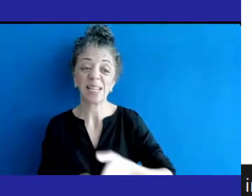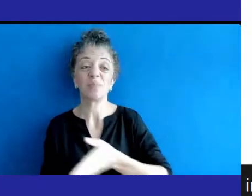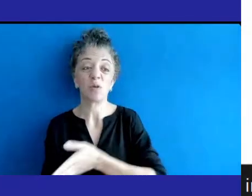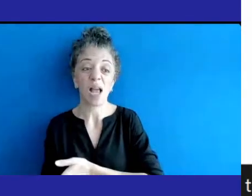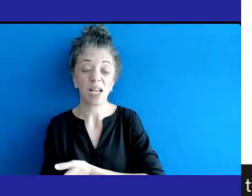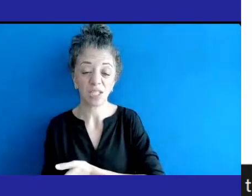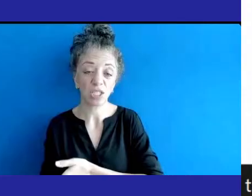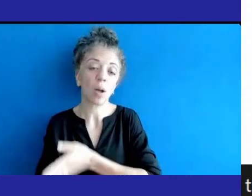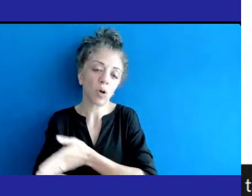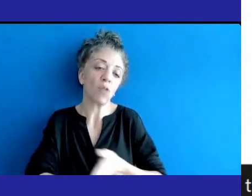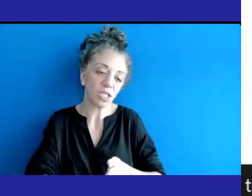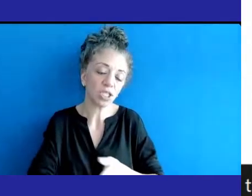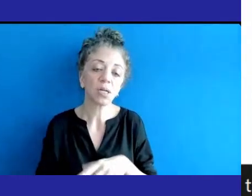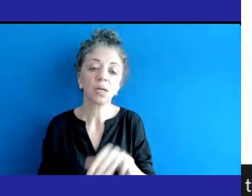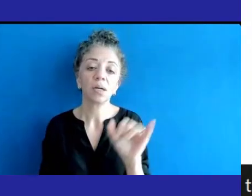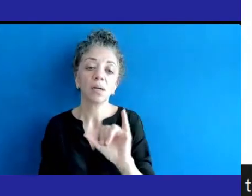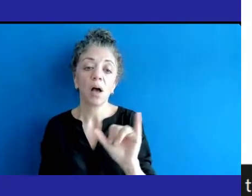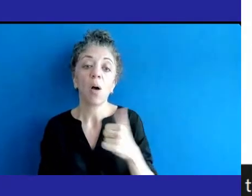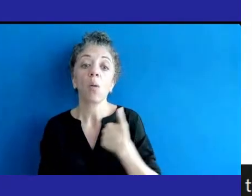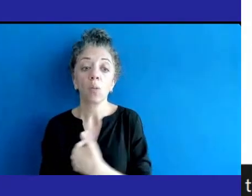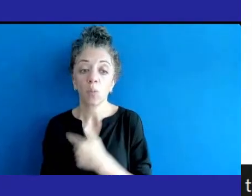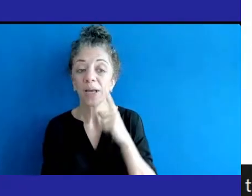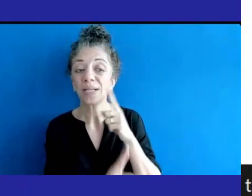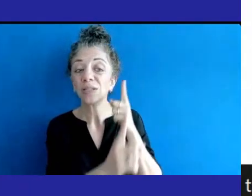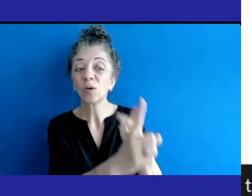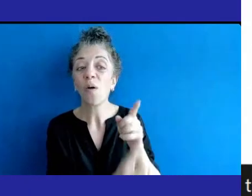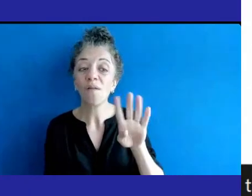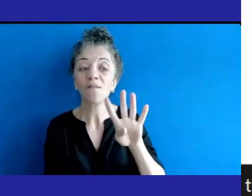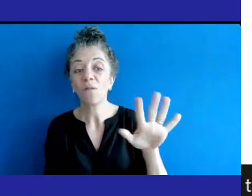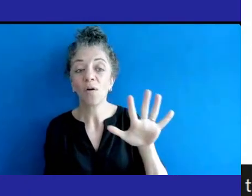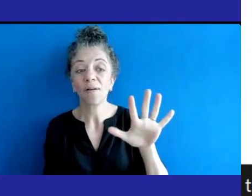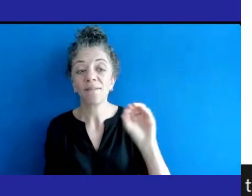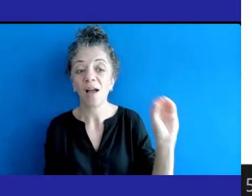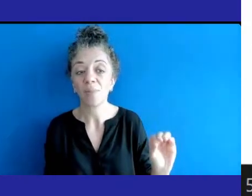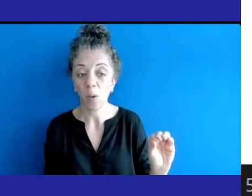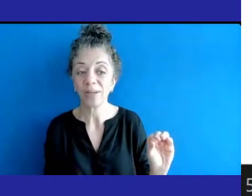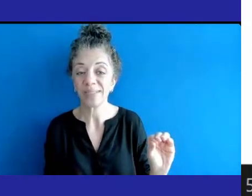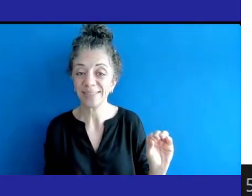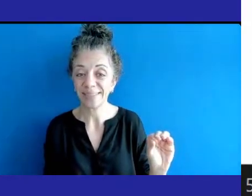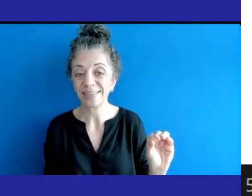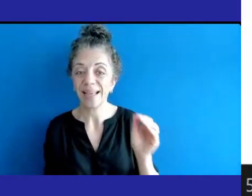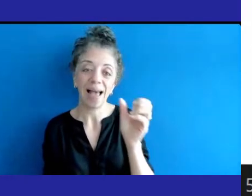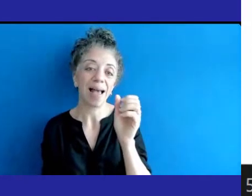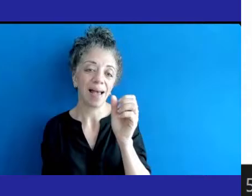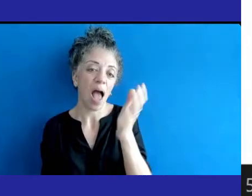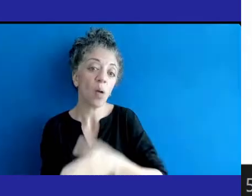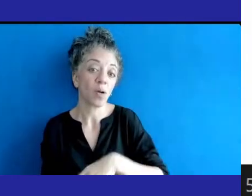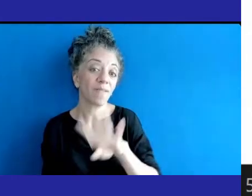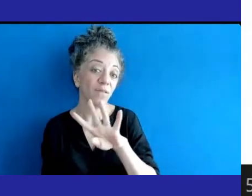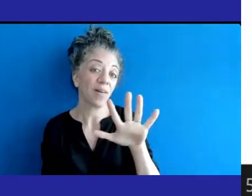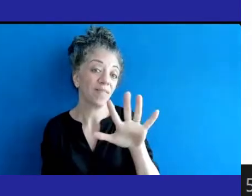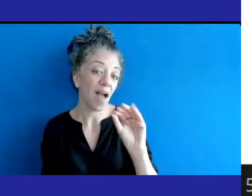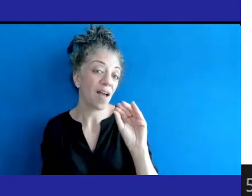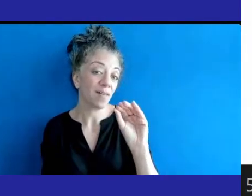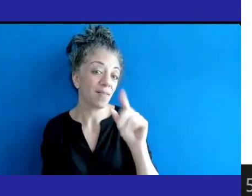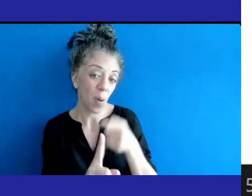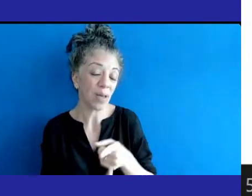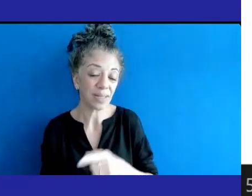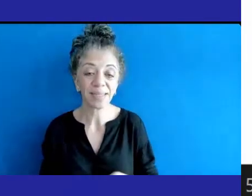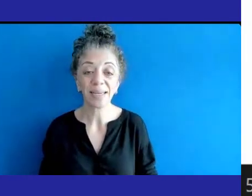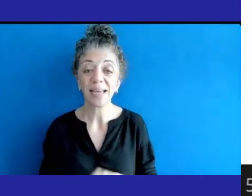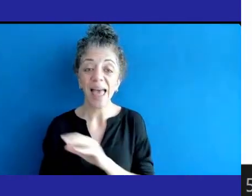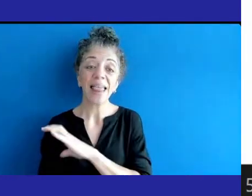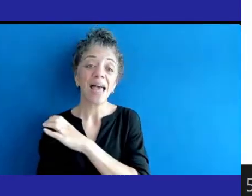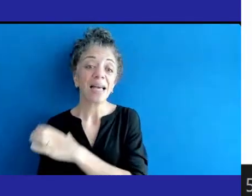out of the 45 available points. The remaining 55 points in quality and clinical side are based upon